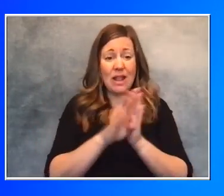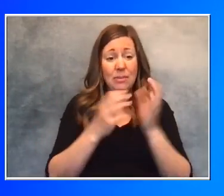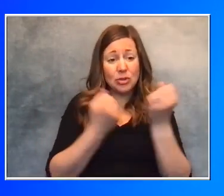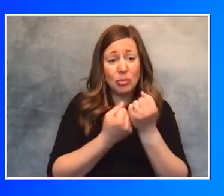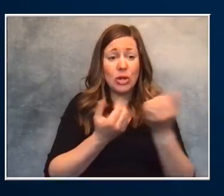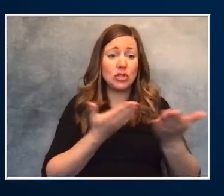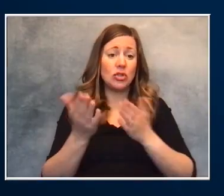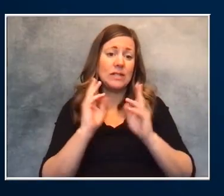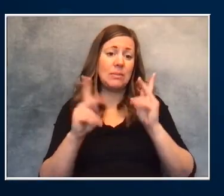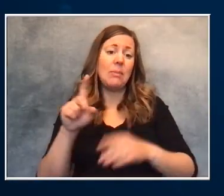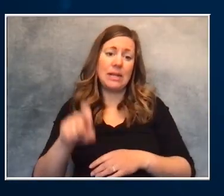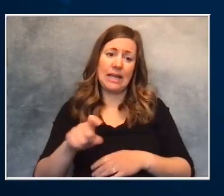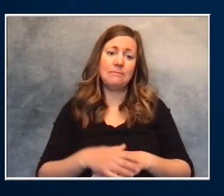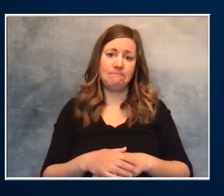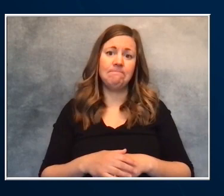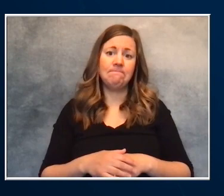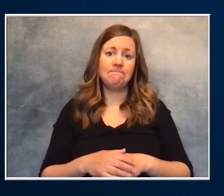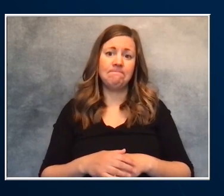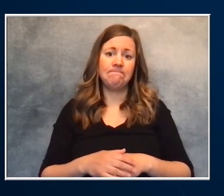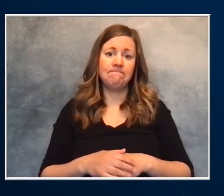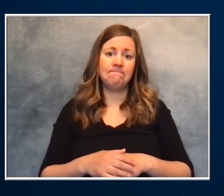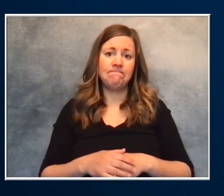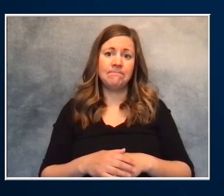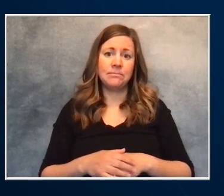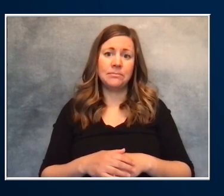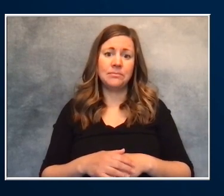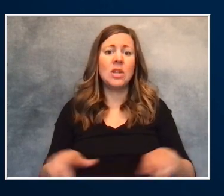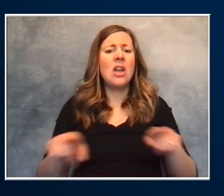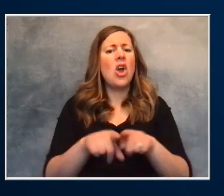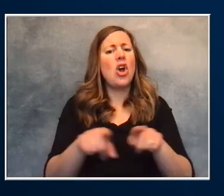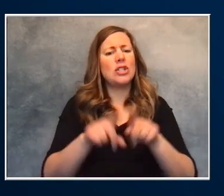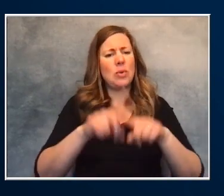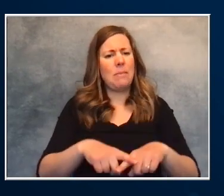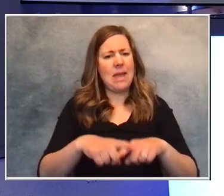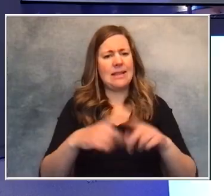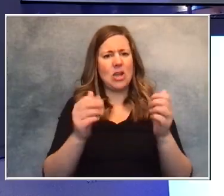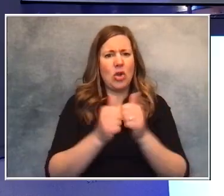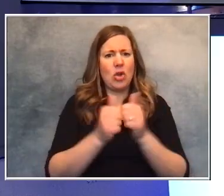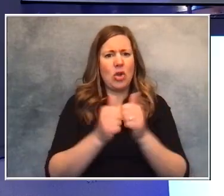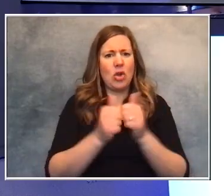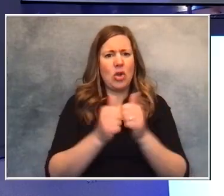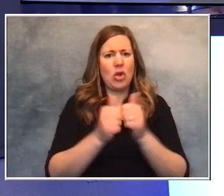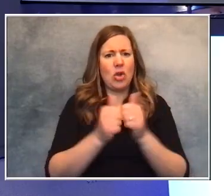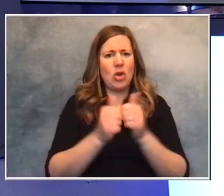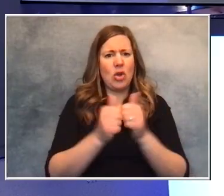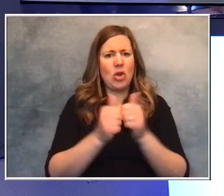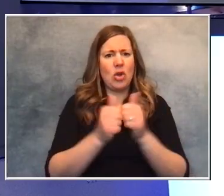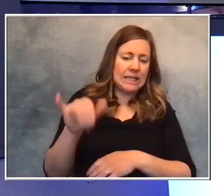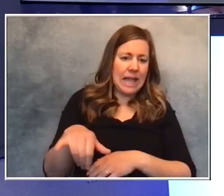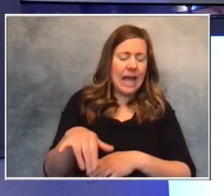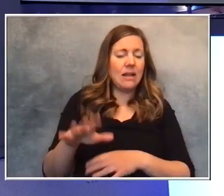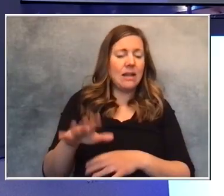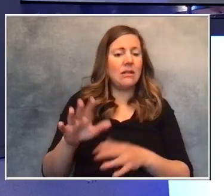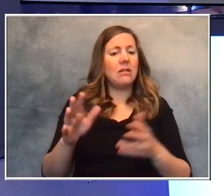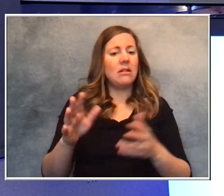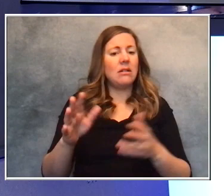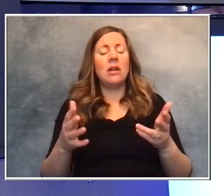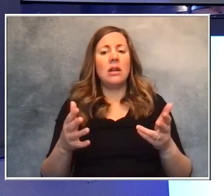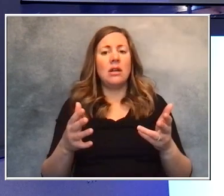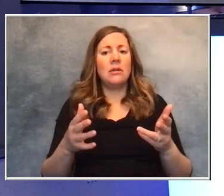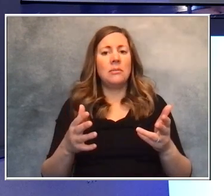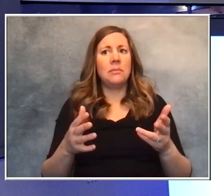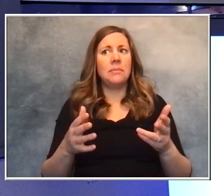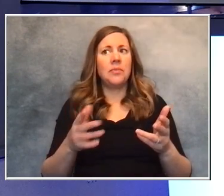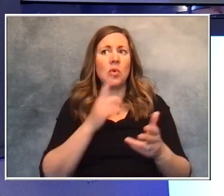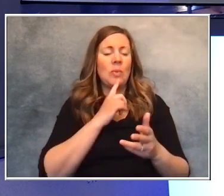I mean, so much of it depends on, when you look at disability and how you achieve it, or not achieve it, but have to be on it, is the degree